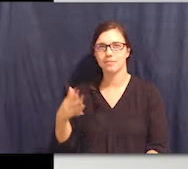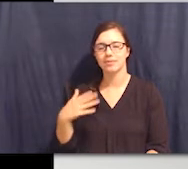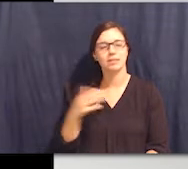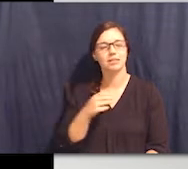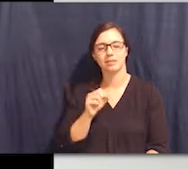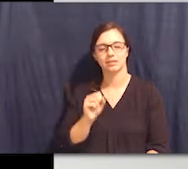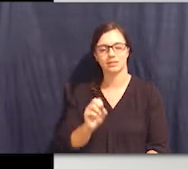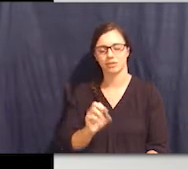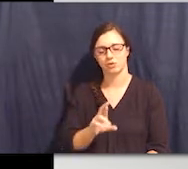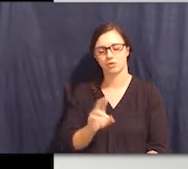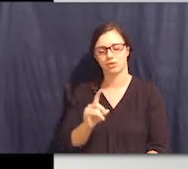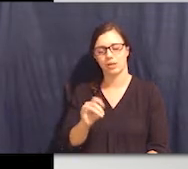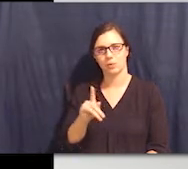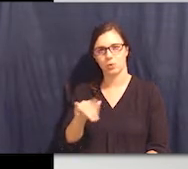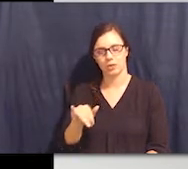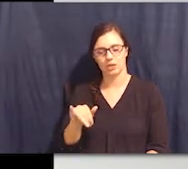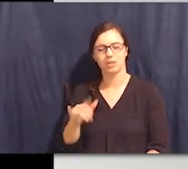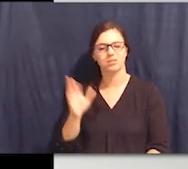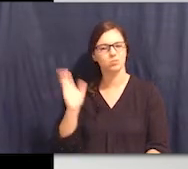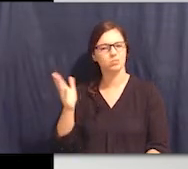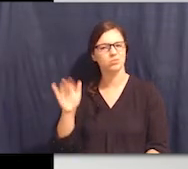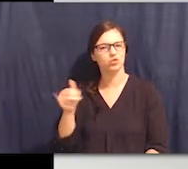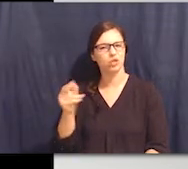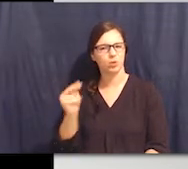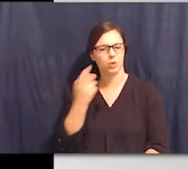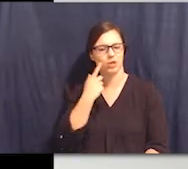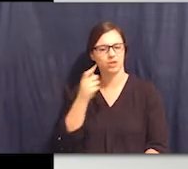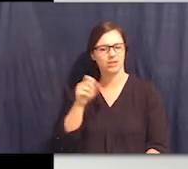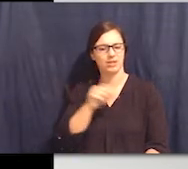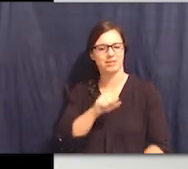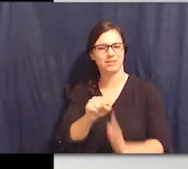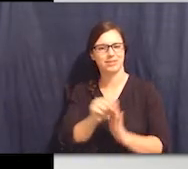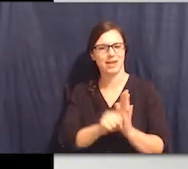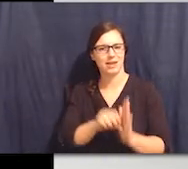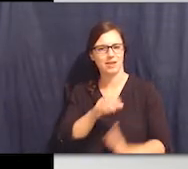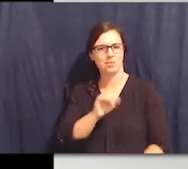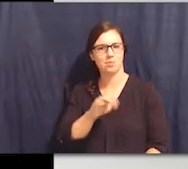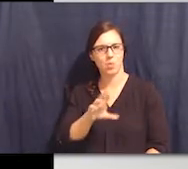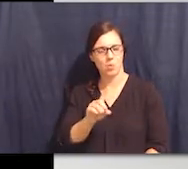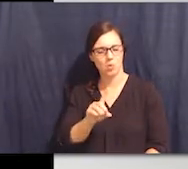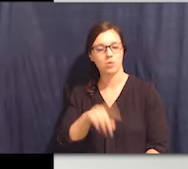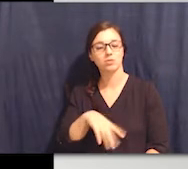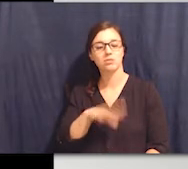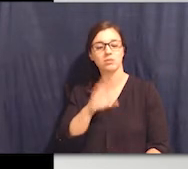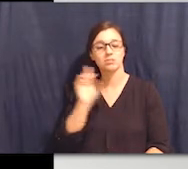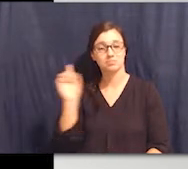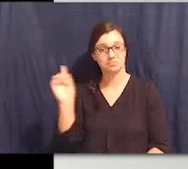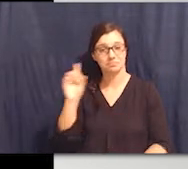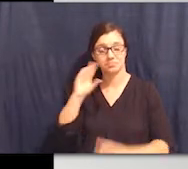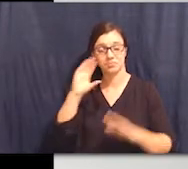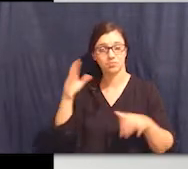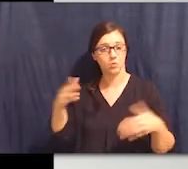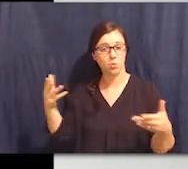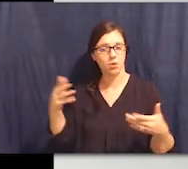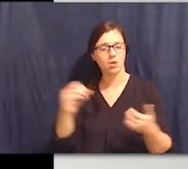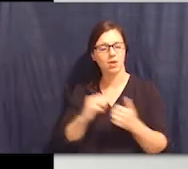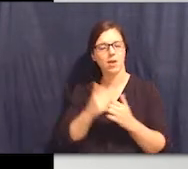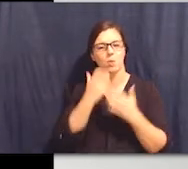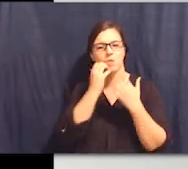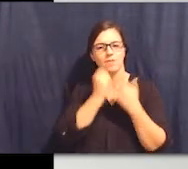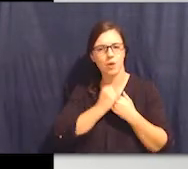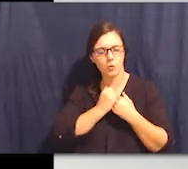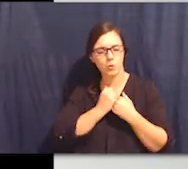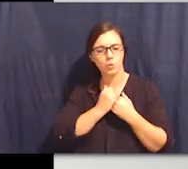Senior Deputy Commissioner Hall presented this at the January State Board, and it talks about how our values kind of